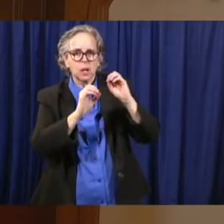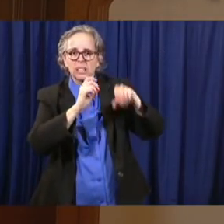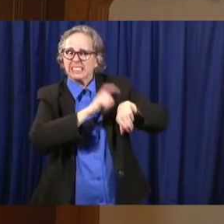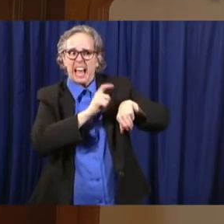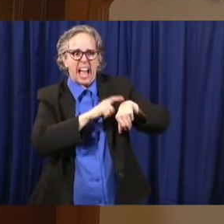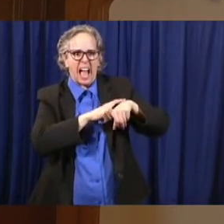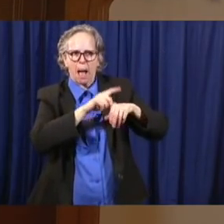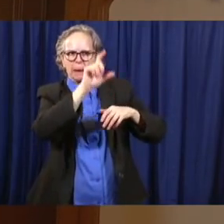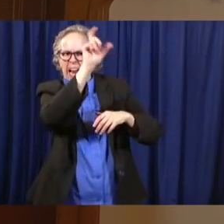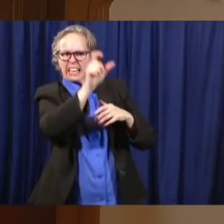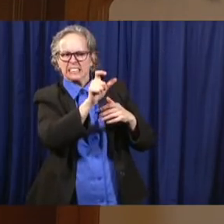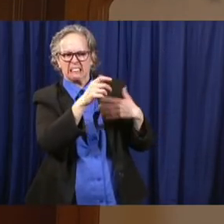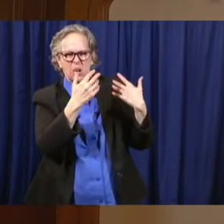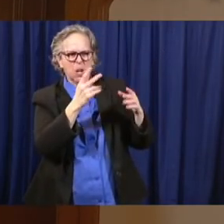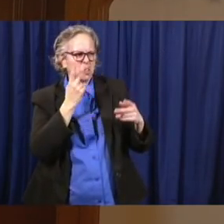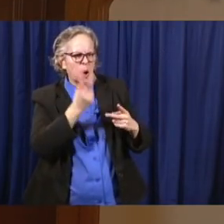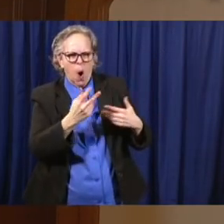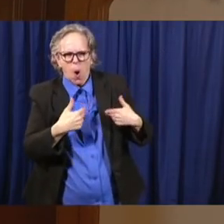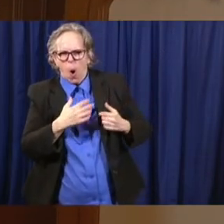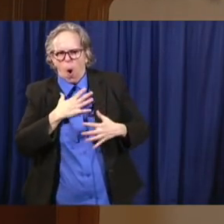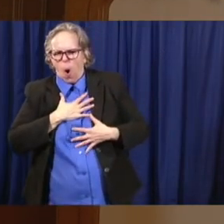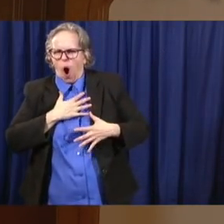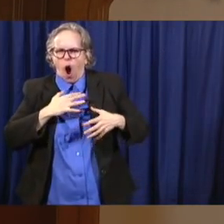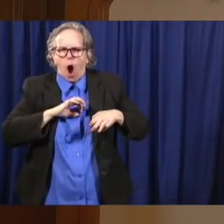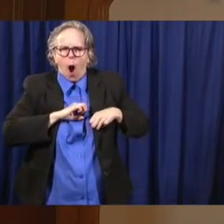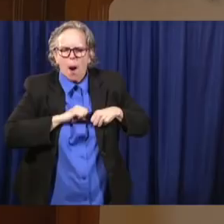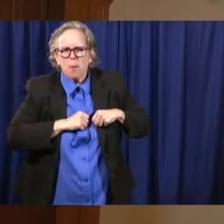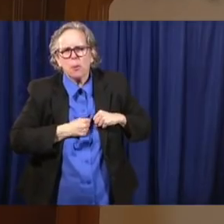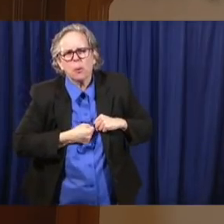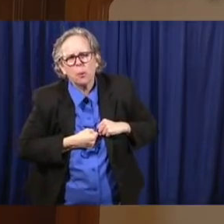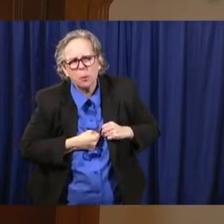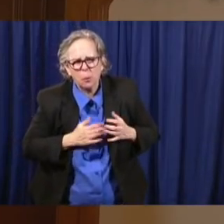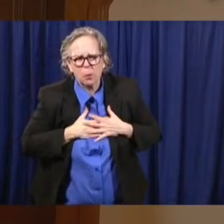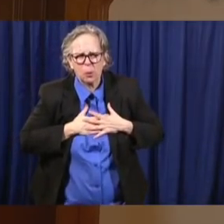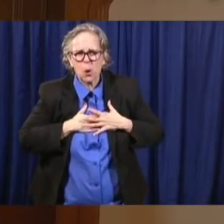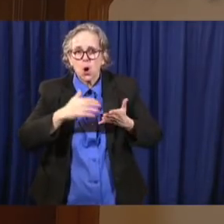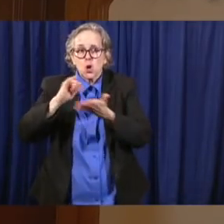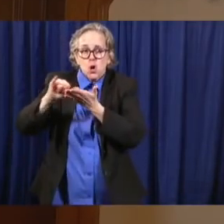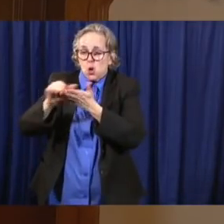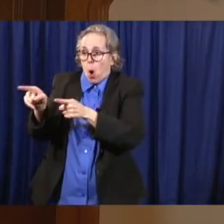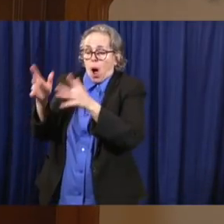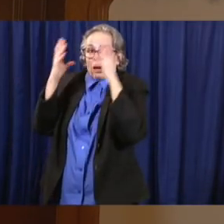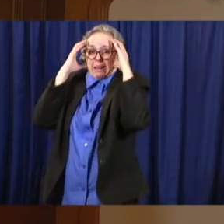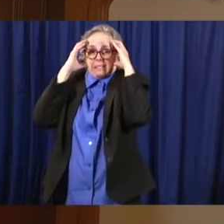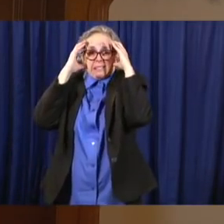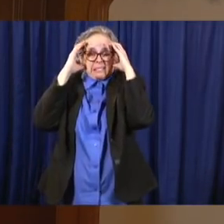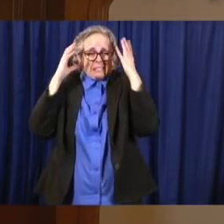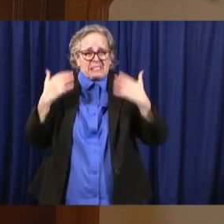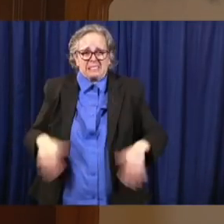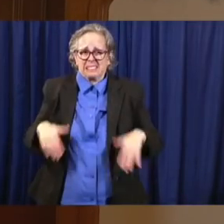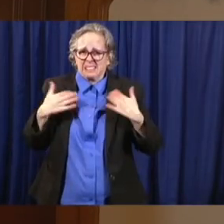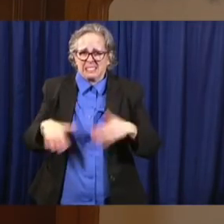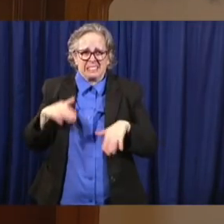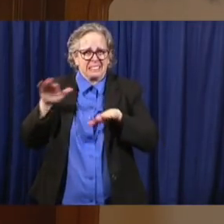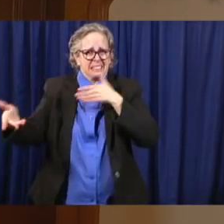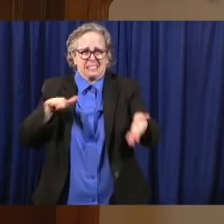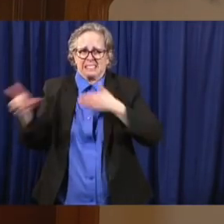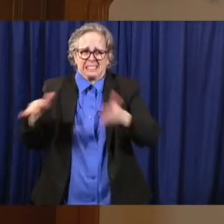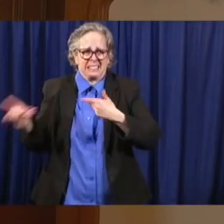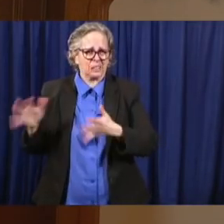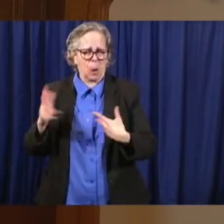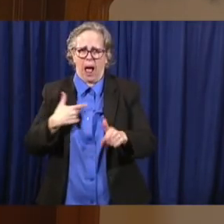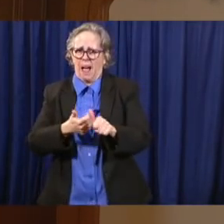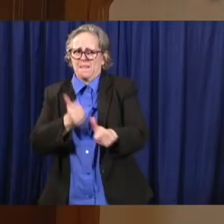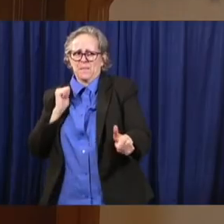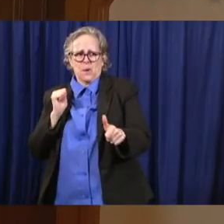that looks like. It's heartbreaking. We see some cities like New York really struggling to not have to face those decisions. So here